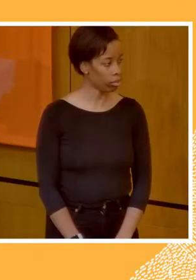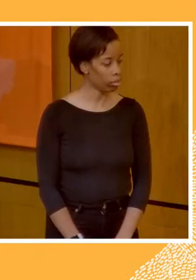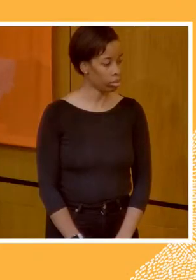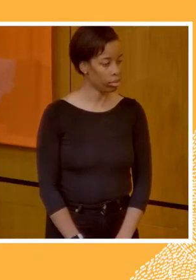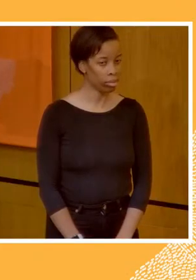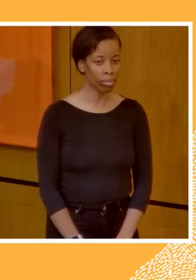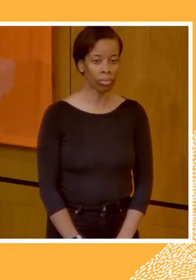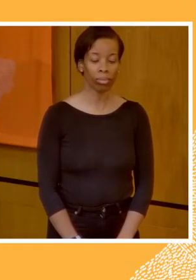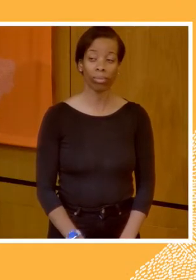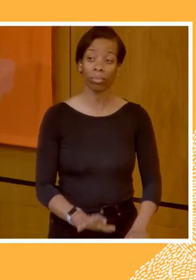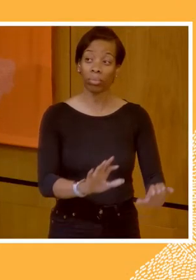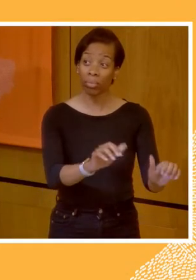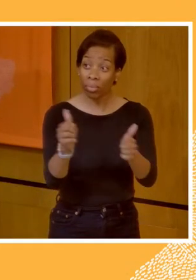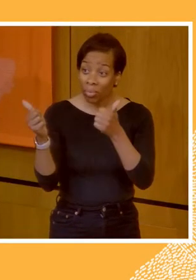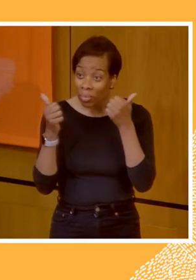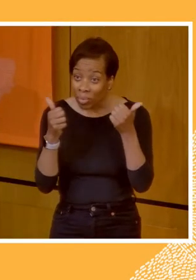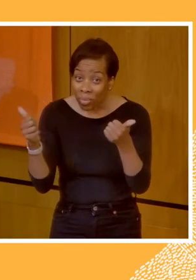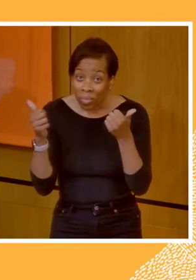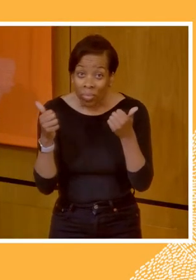Hi, everybody. Welcome.